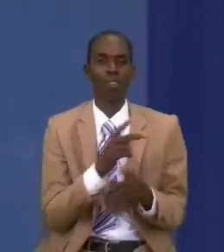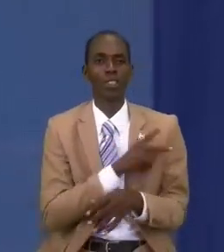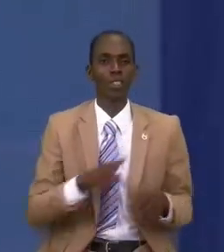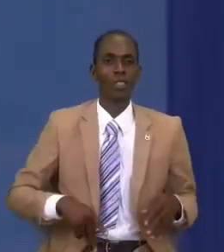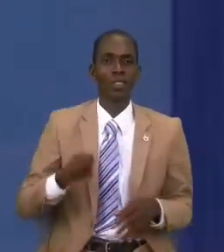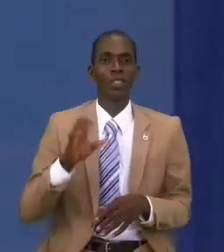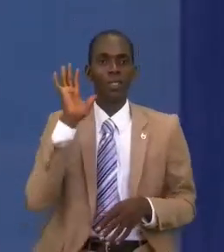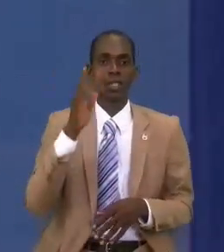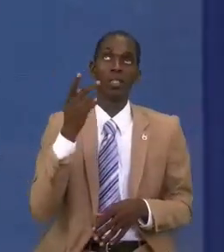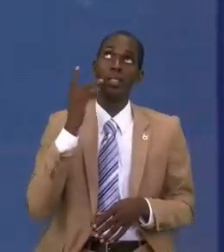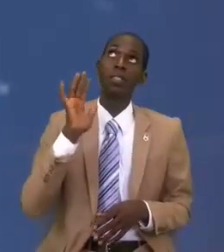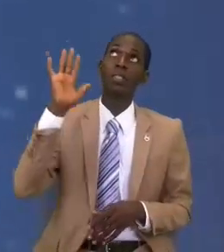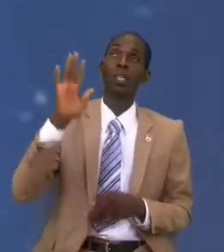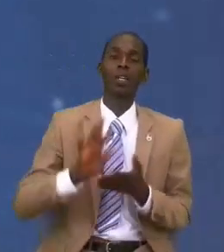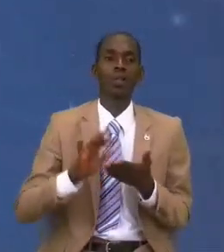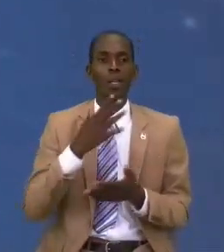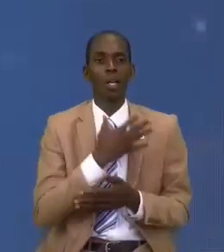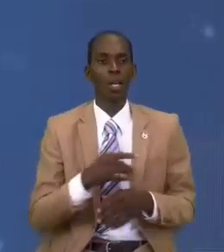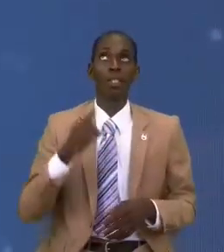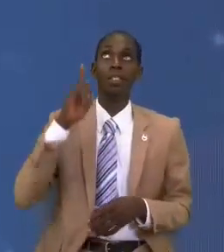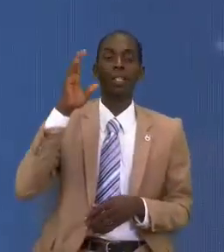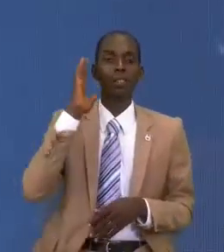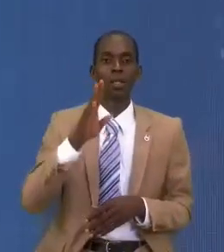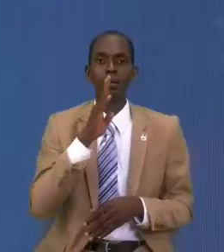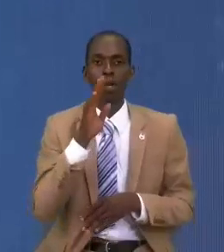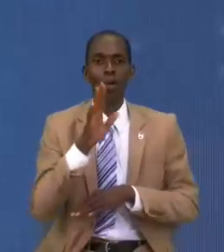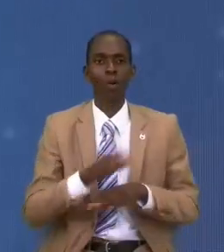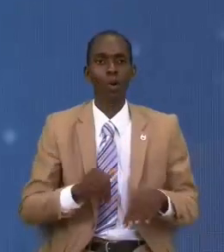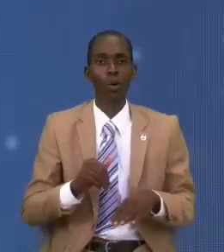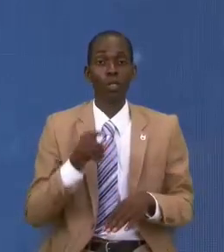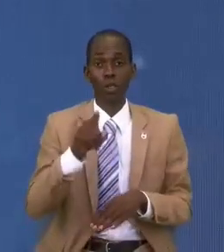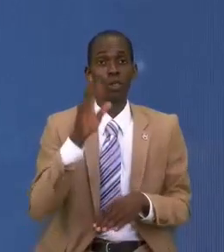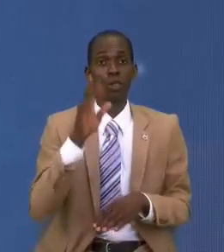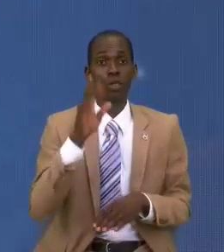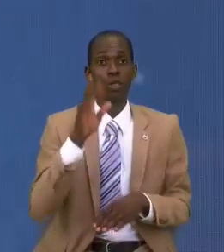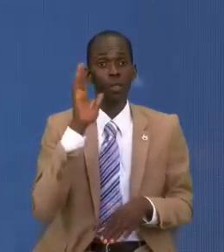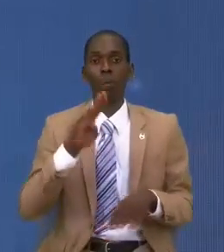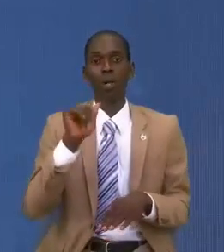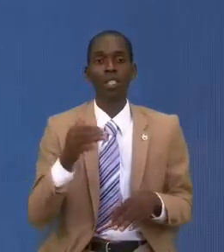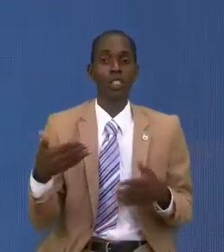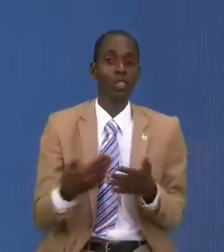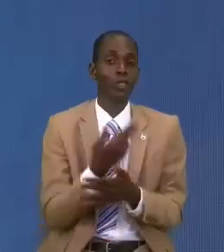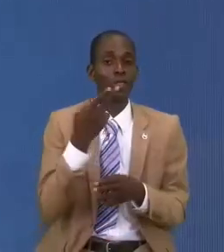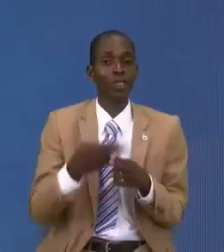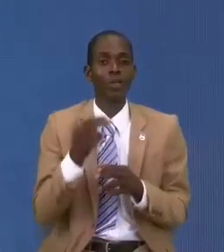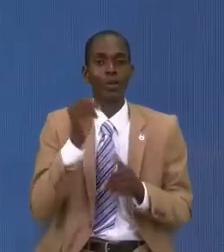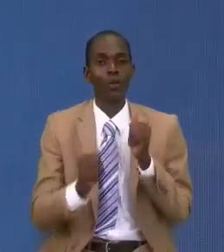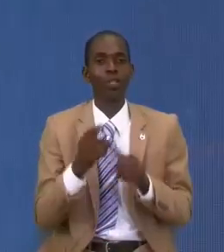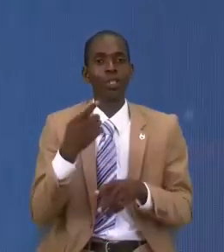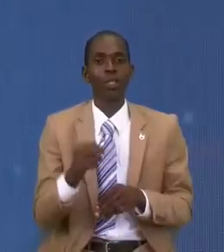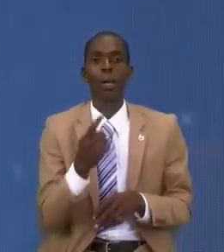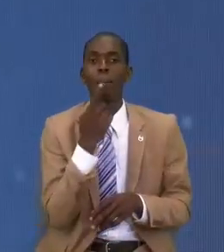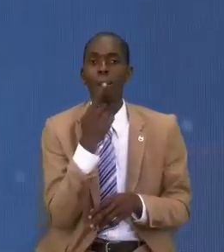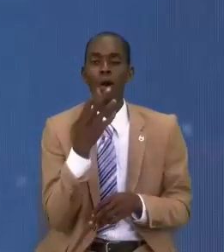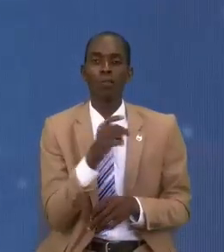called by a new name, which the mouth of the Lord shall